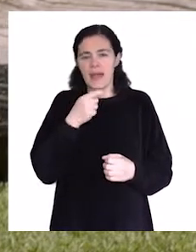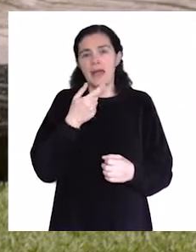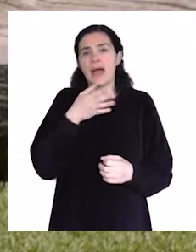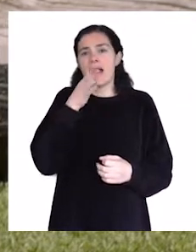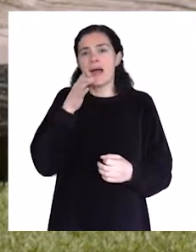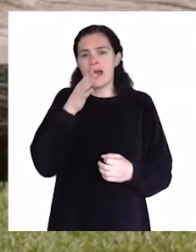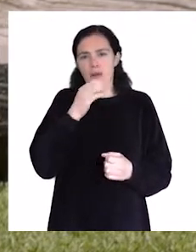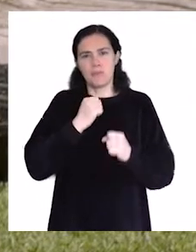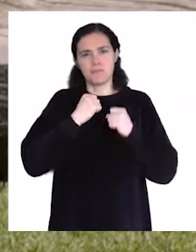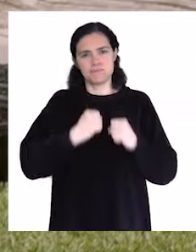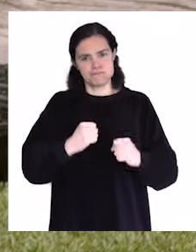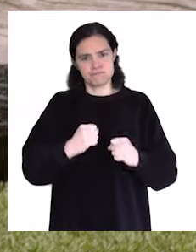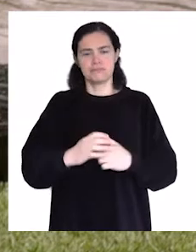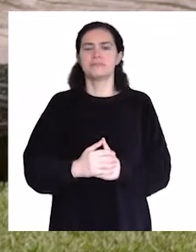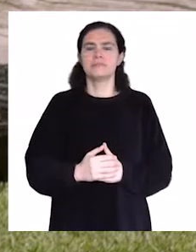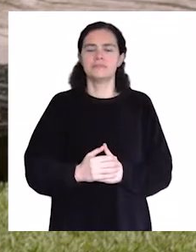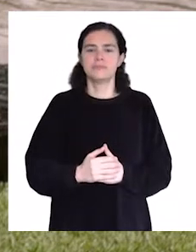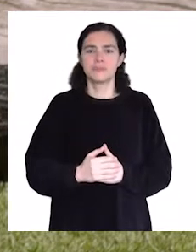the wood waterproof,